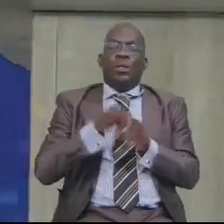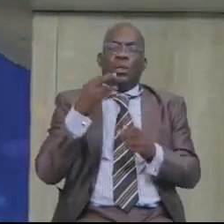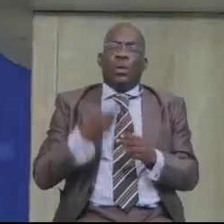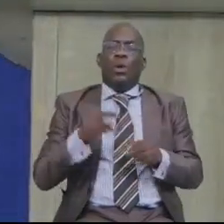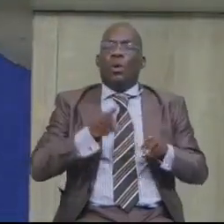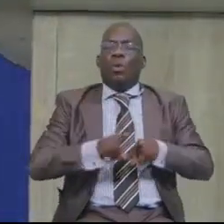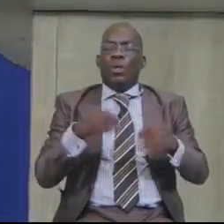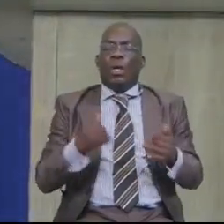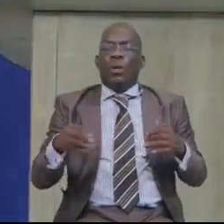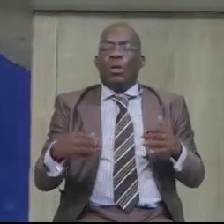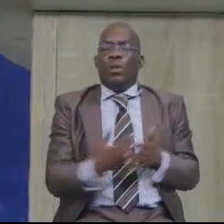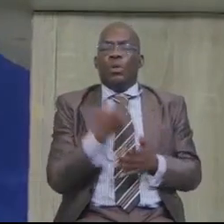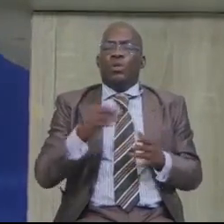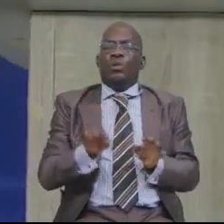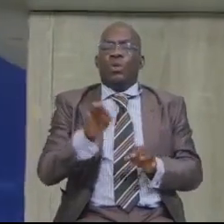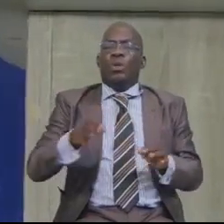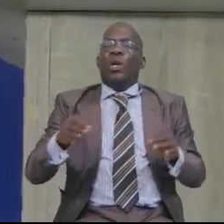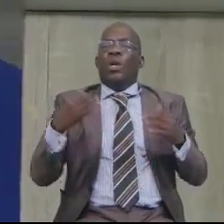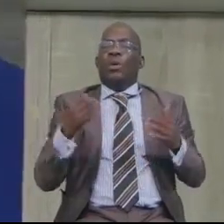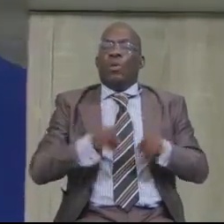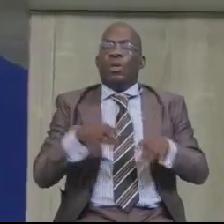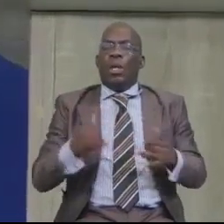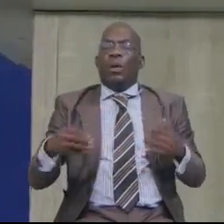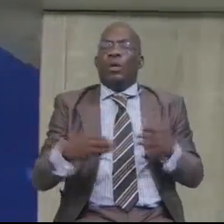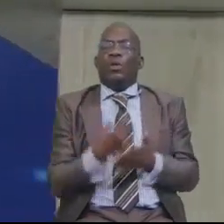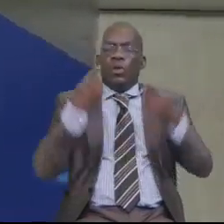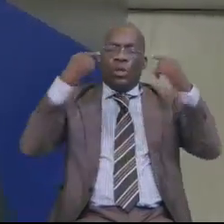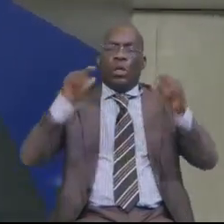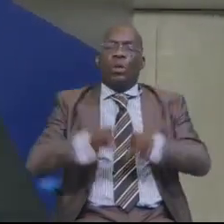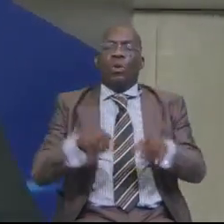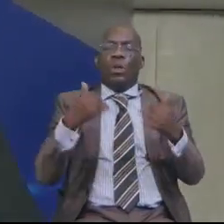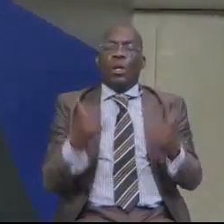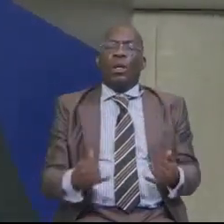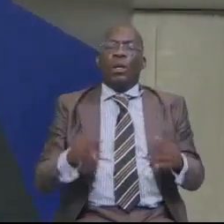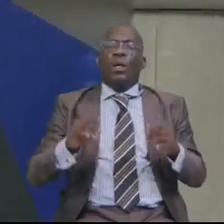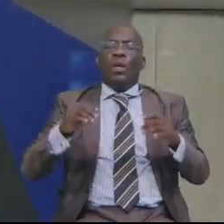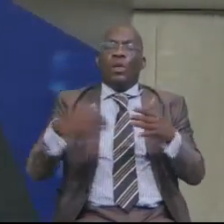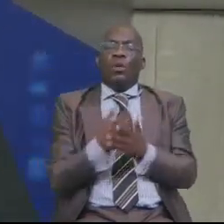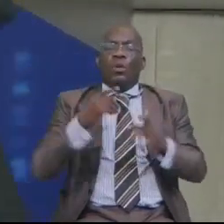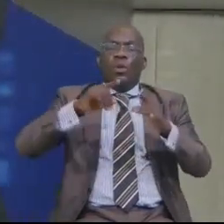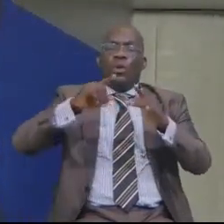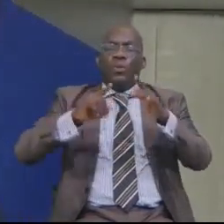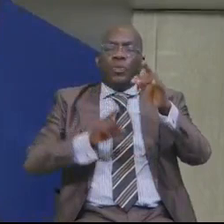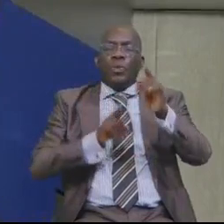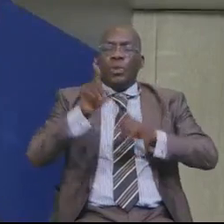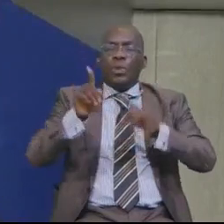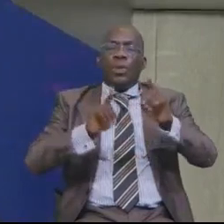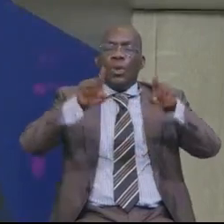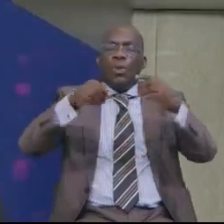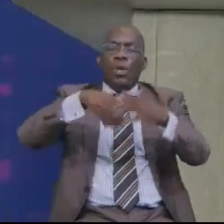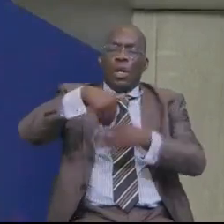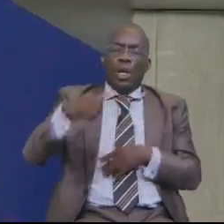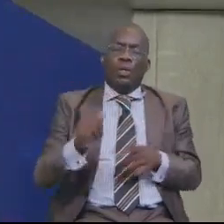But now a new success. But now new stars going out